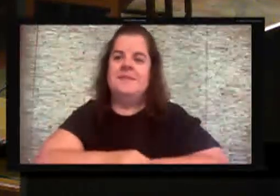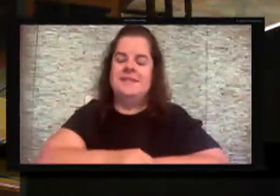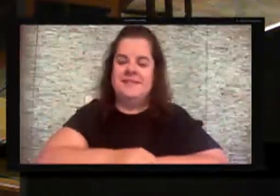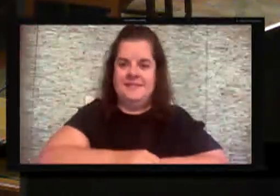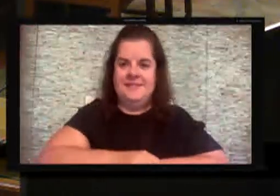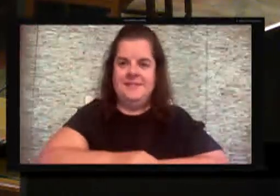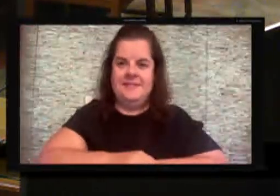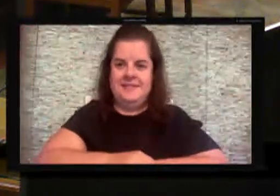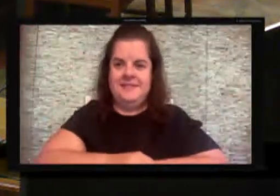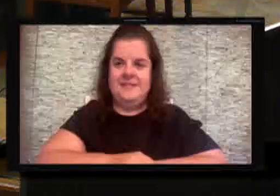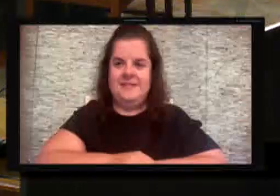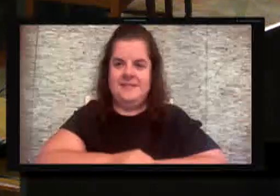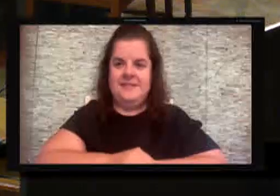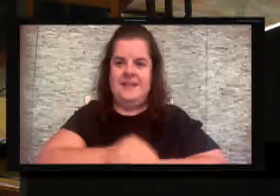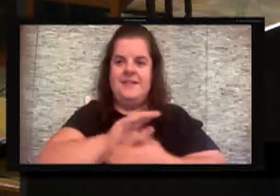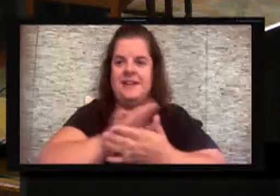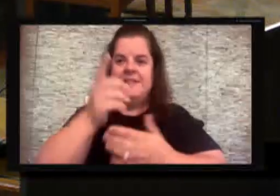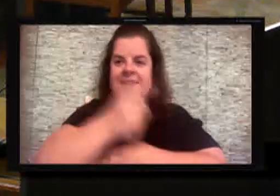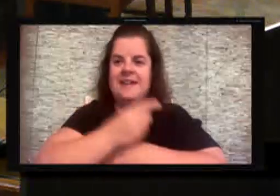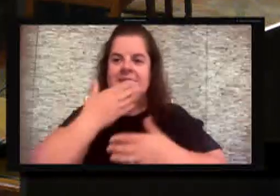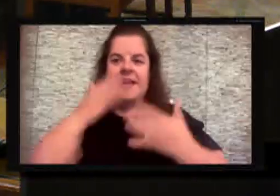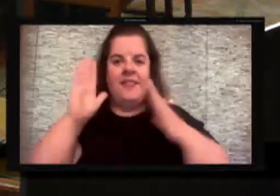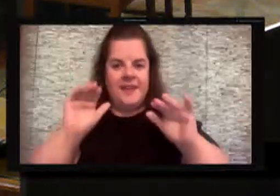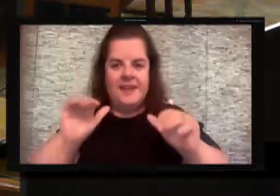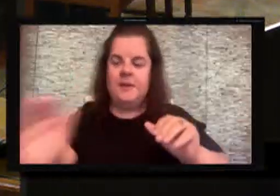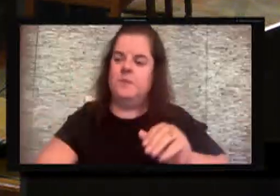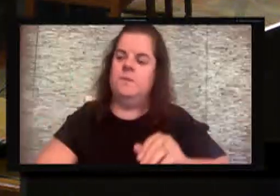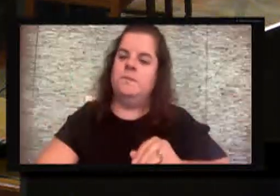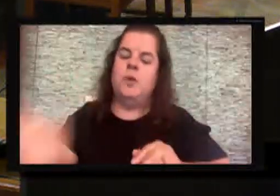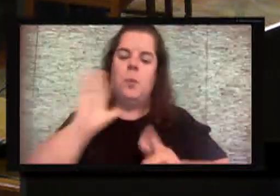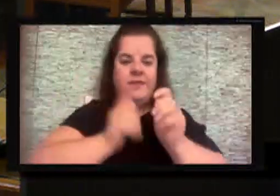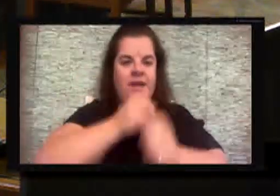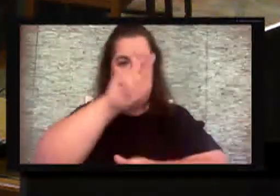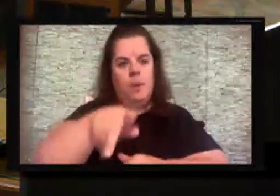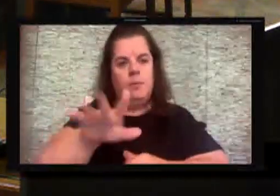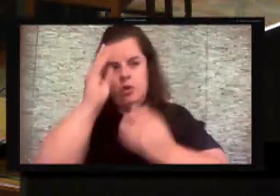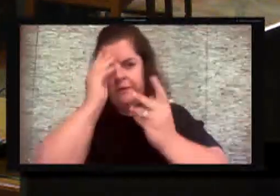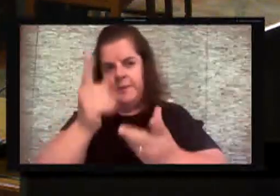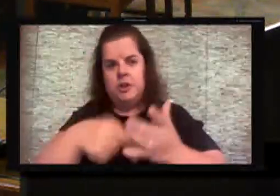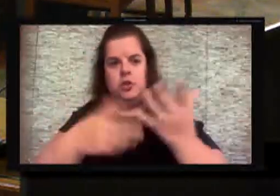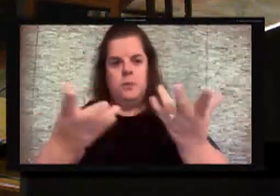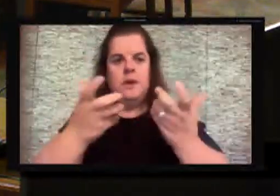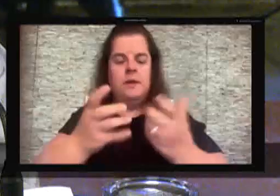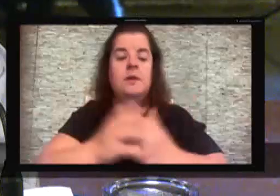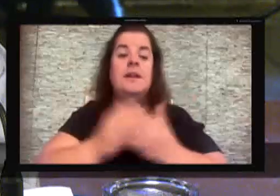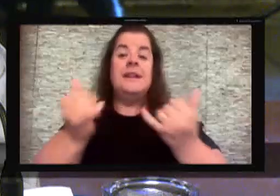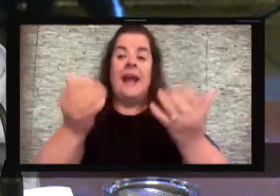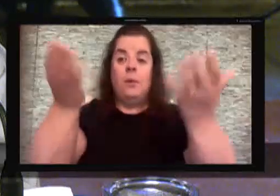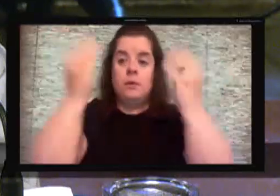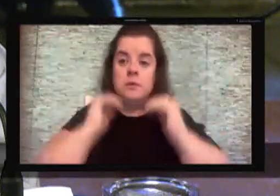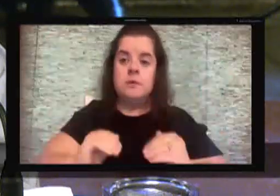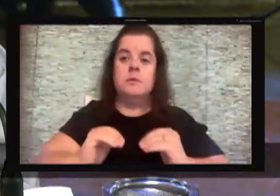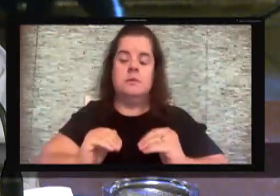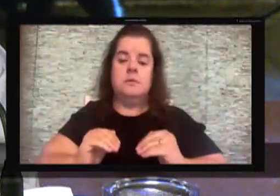And Councilwoman Gross, I'll follow up with you on the detail that you asked for. That moves us on